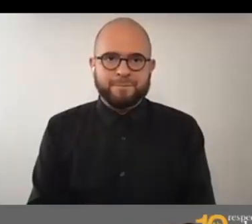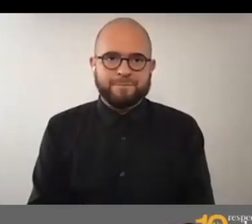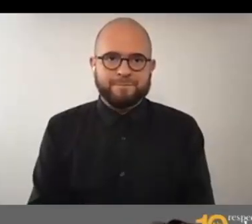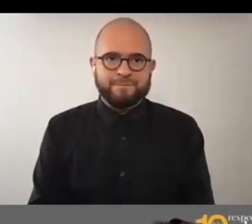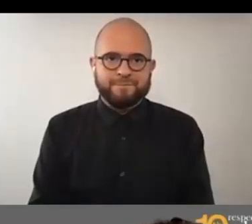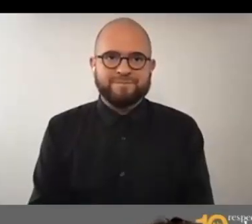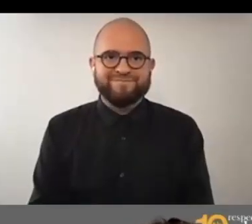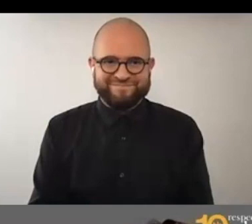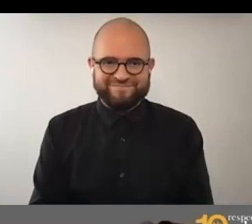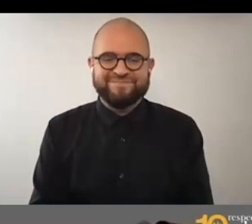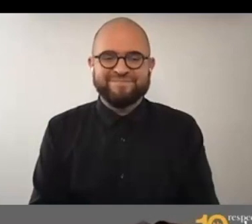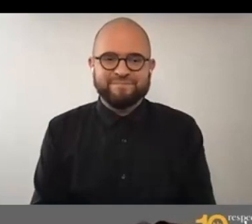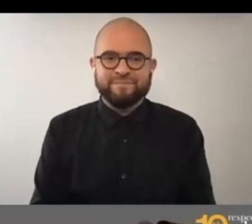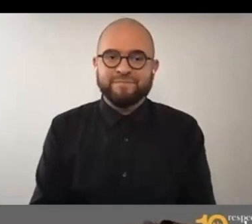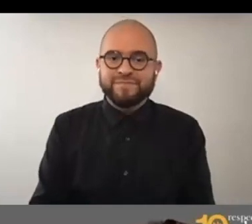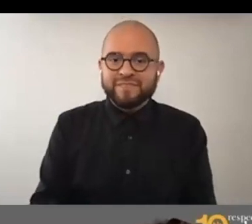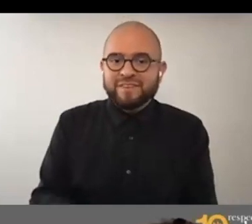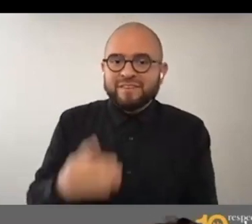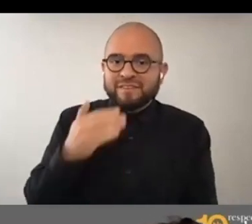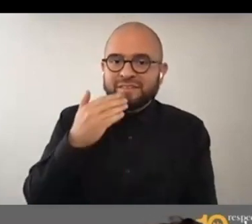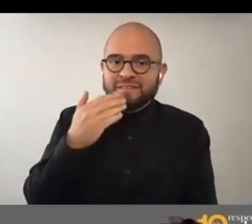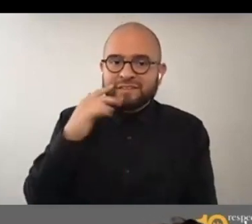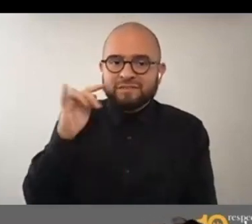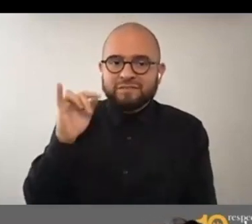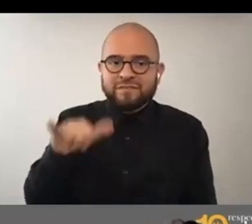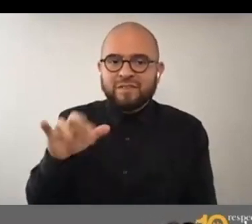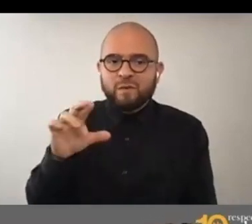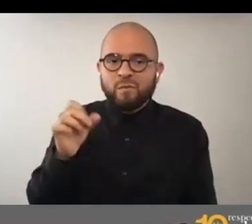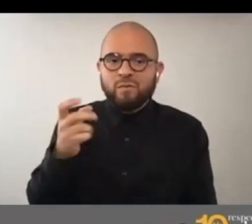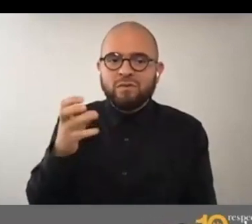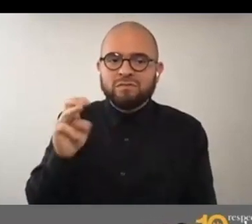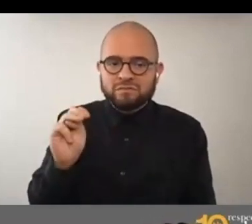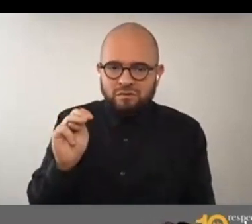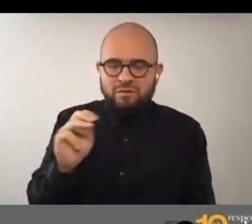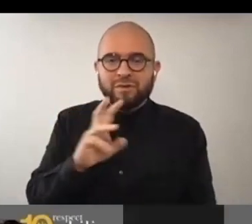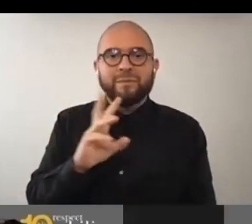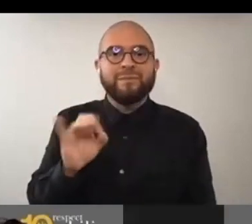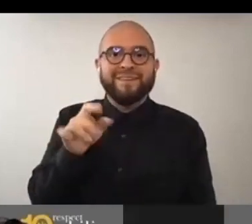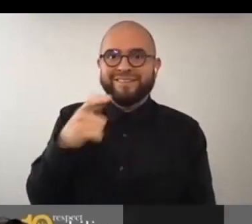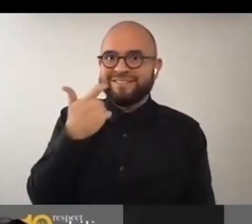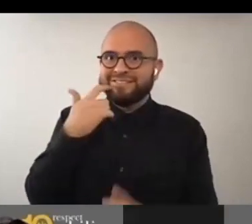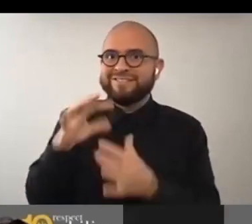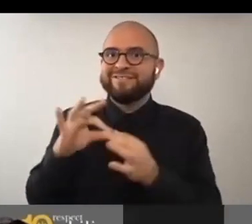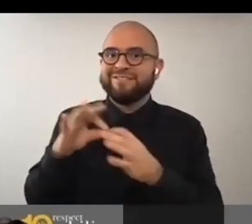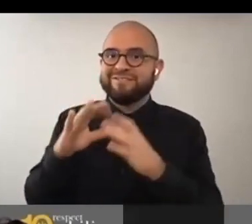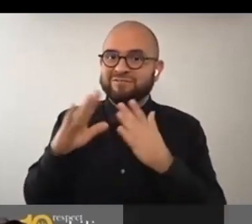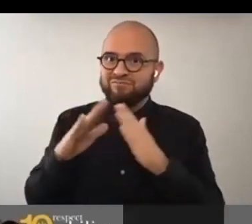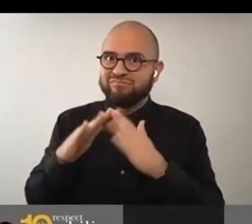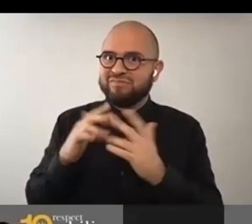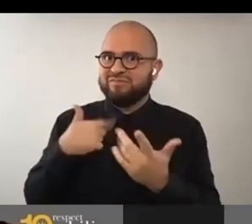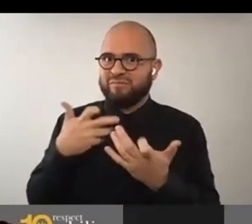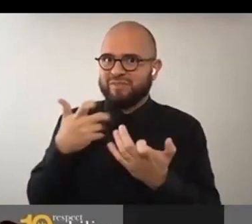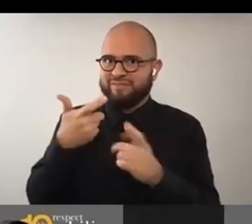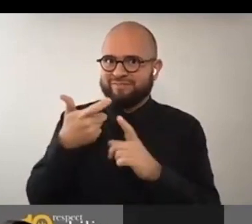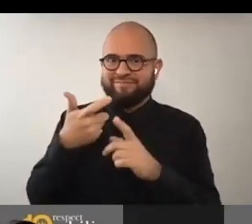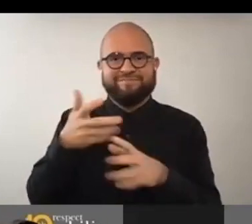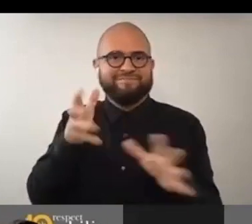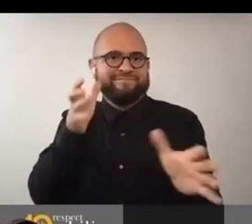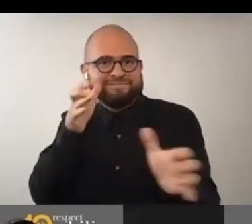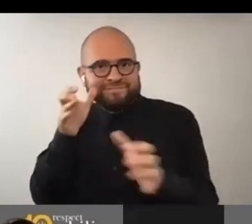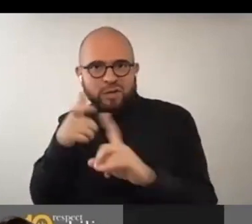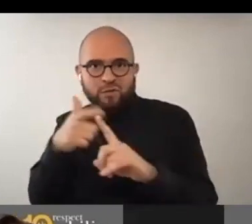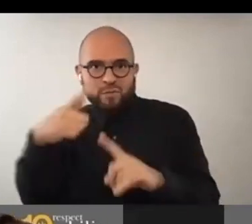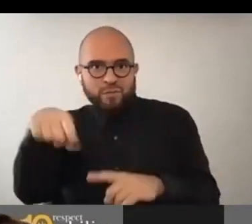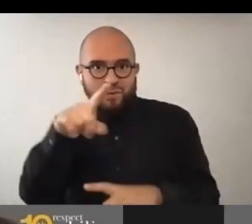Great, thanks for that, Ross. And speaking of community, you know, we always like to hear from our community as well. So those of you who are participating and